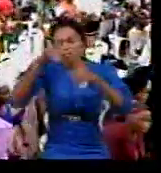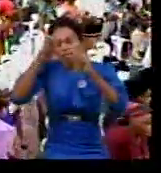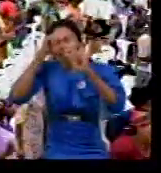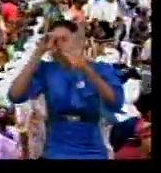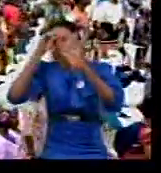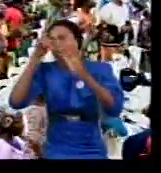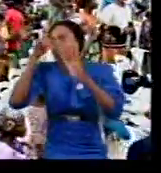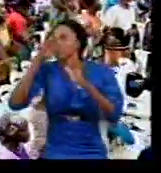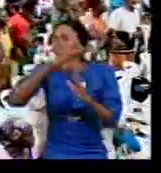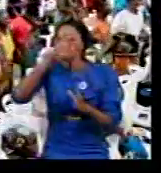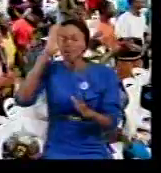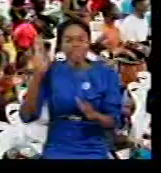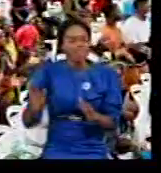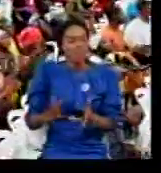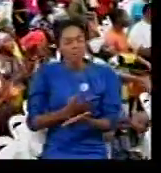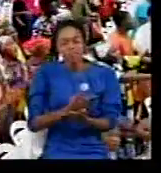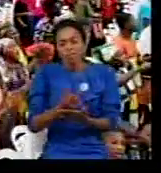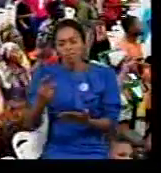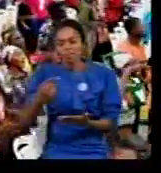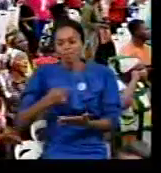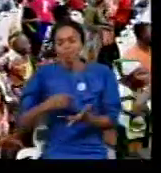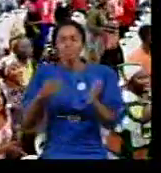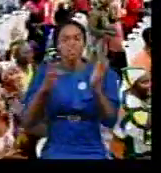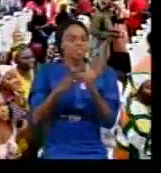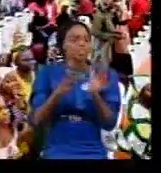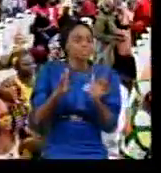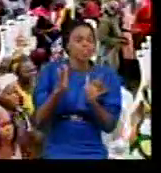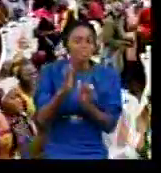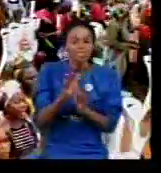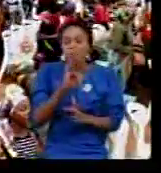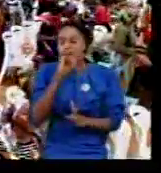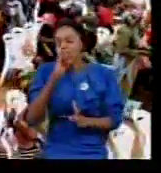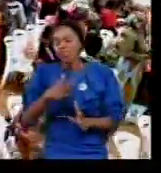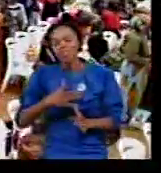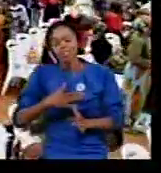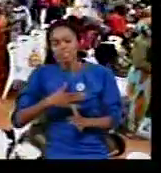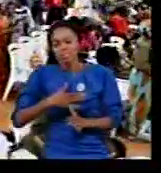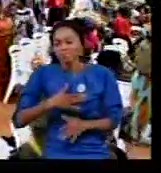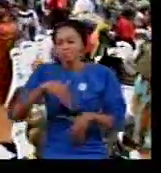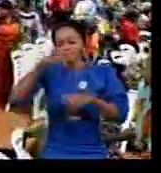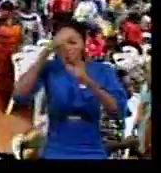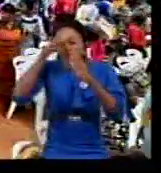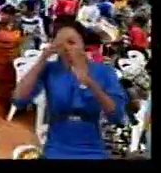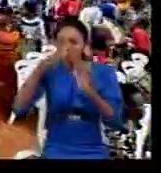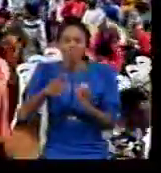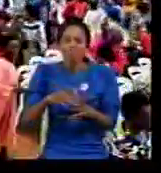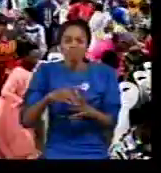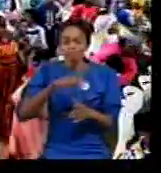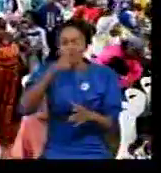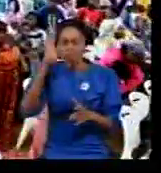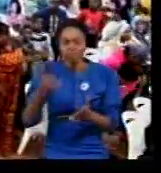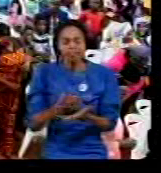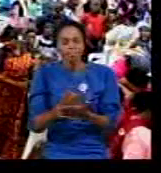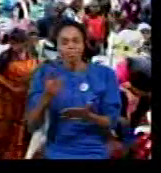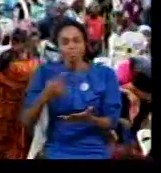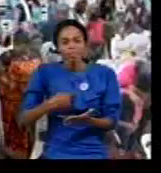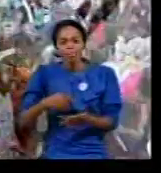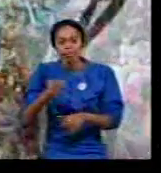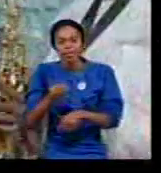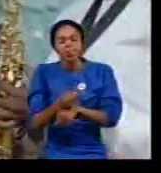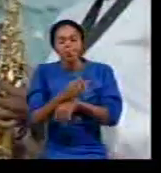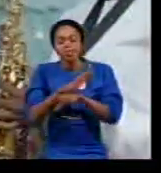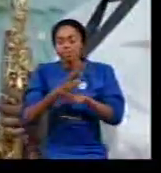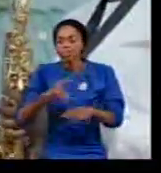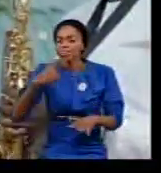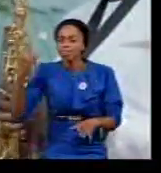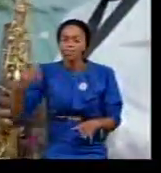of confusion you had during the week, as you come on Sunday when the choir is singing, or when our teachers are teaching Sunday scripture, all